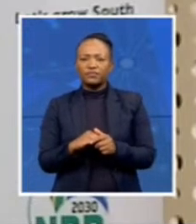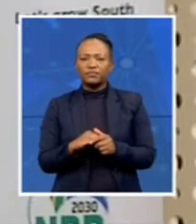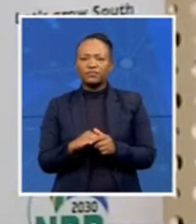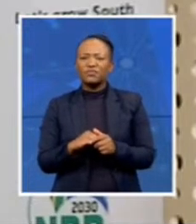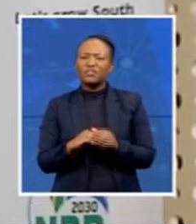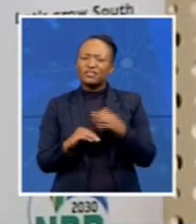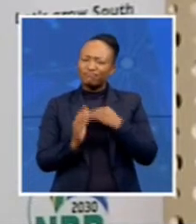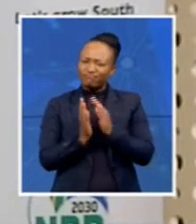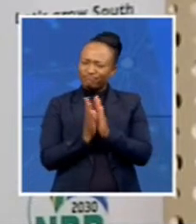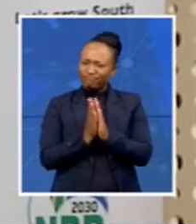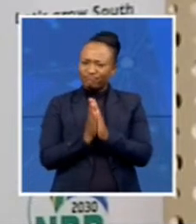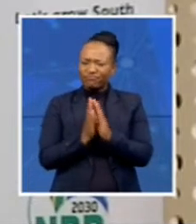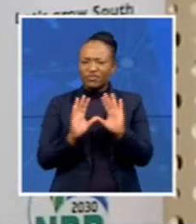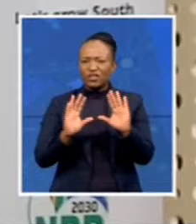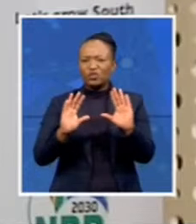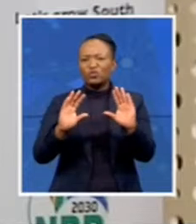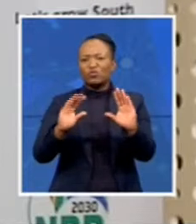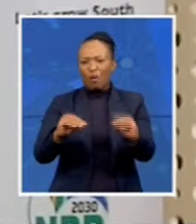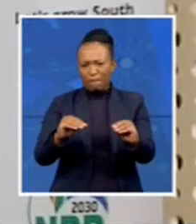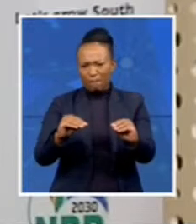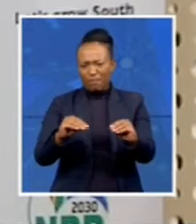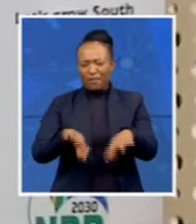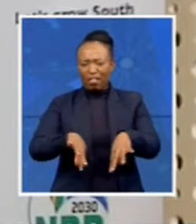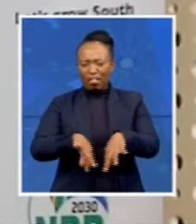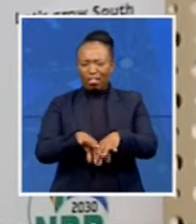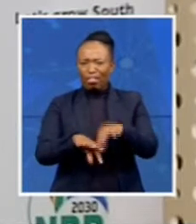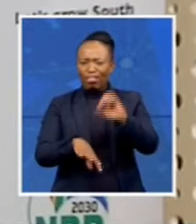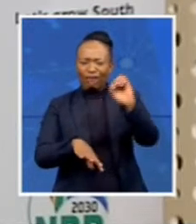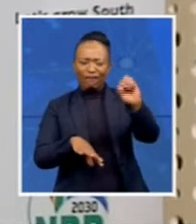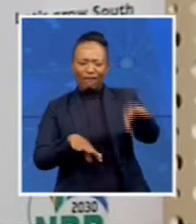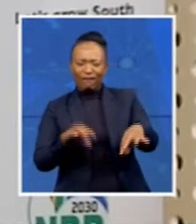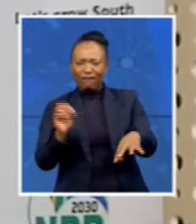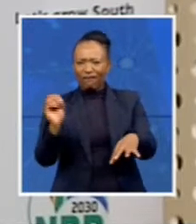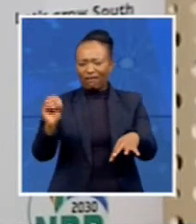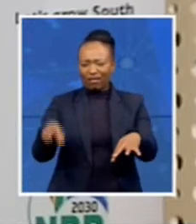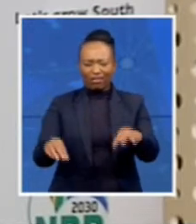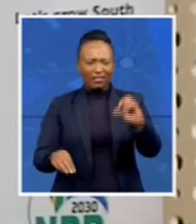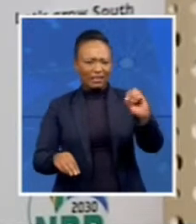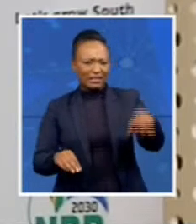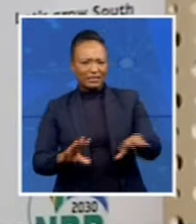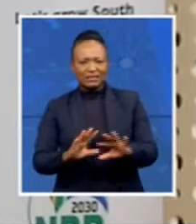Where you fail to comply,